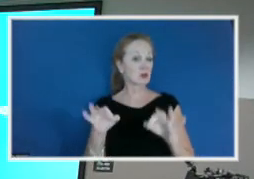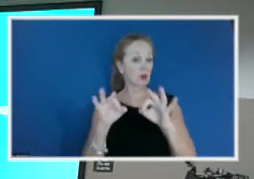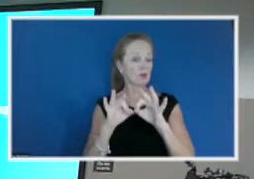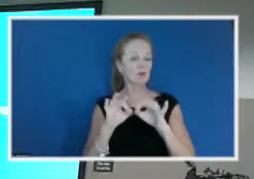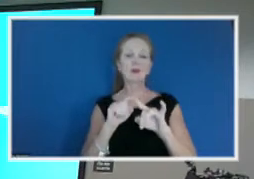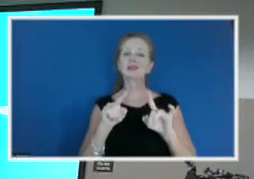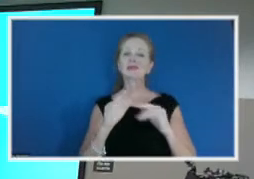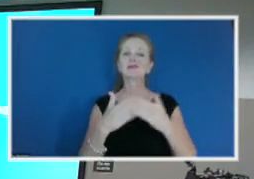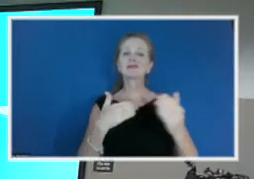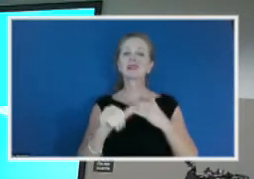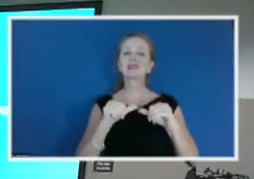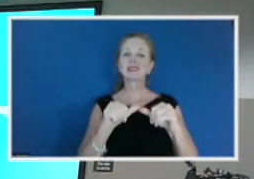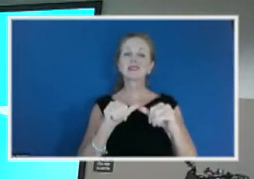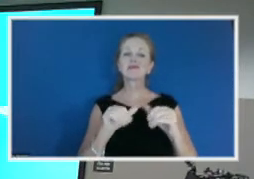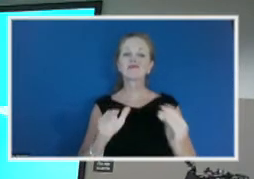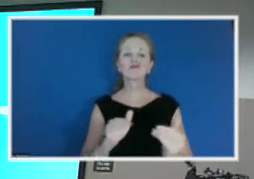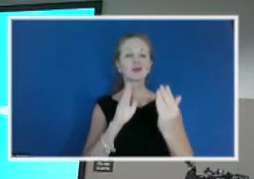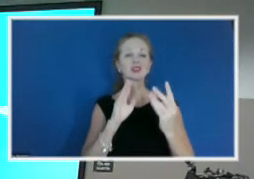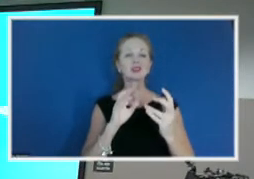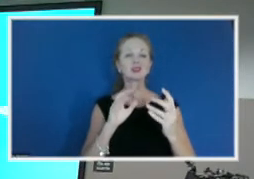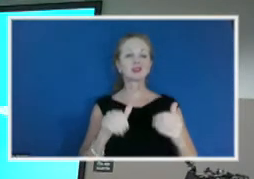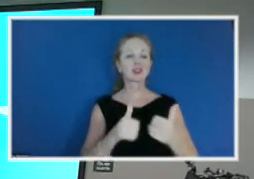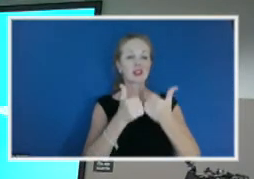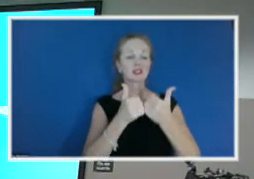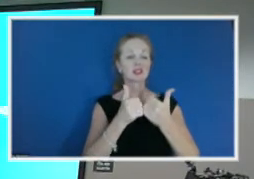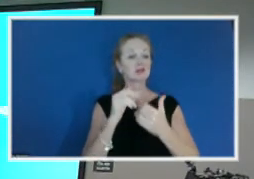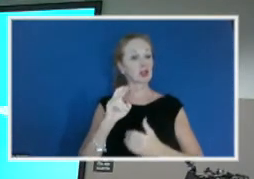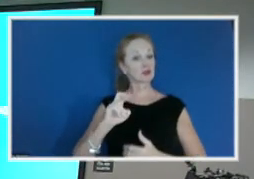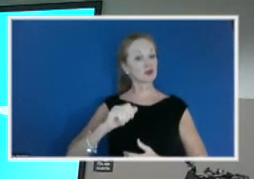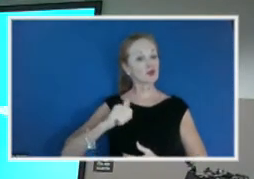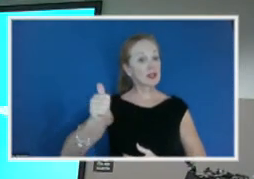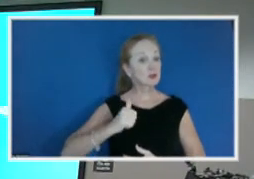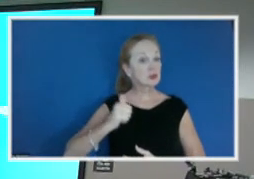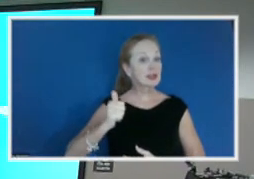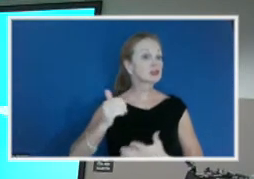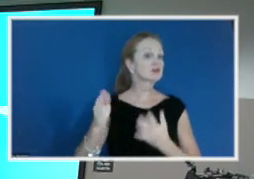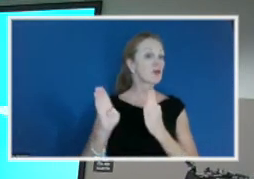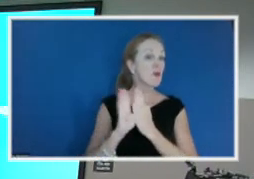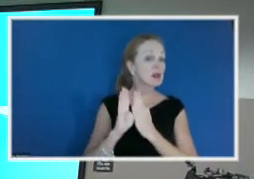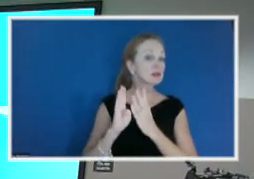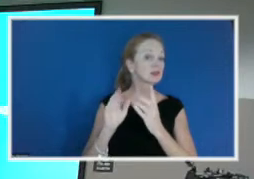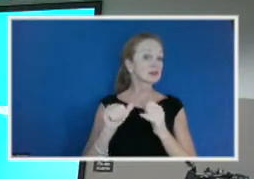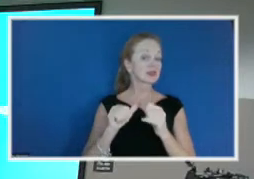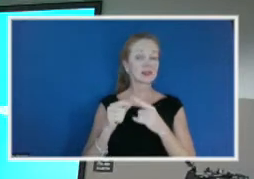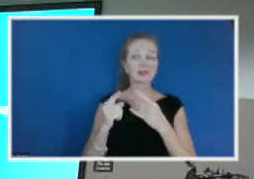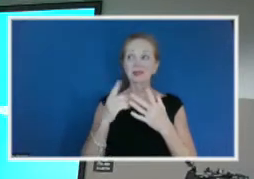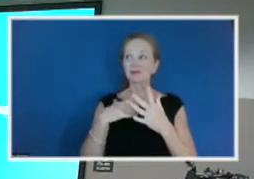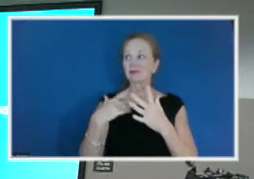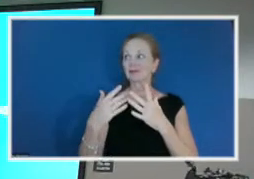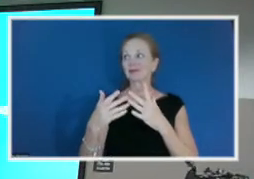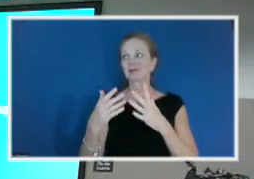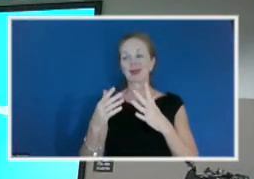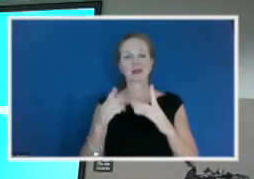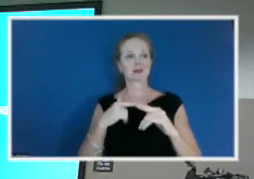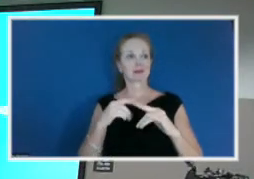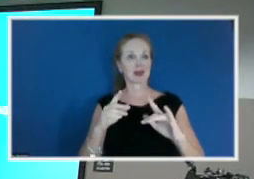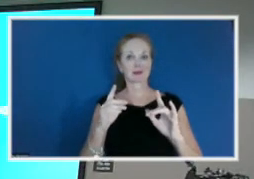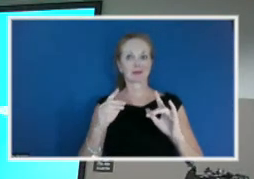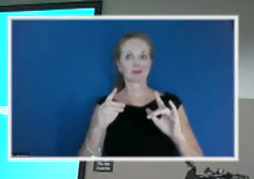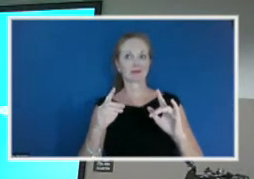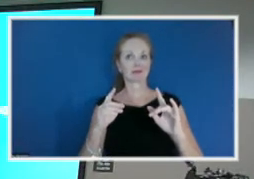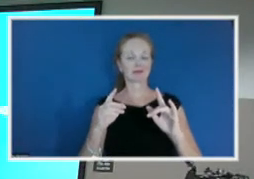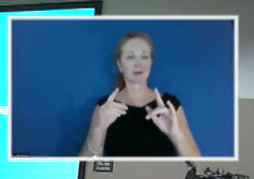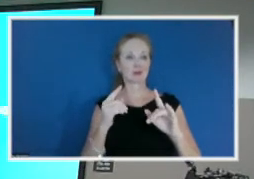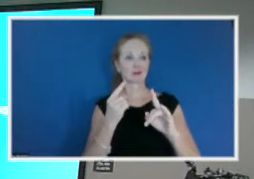right? Transportation is a big issue in relation to getting young people and then meeting them where they are. Again, if schools, rightly